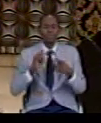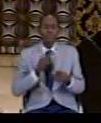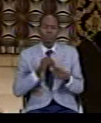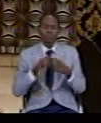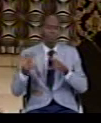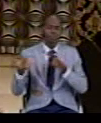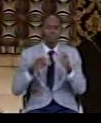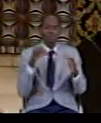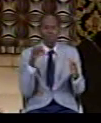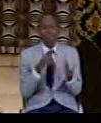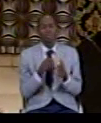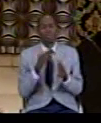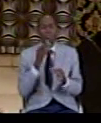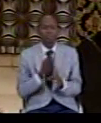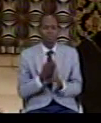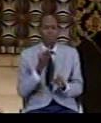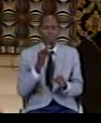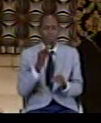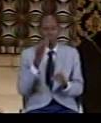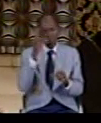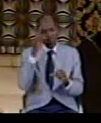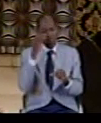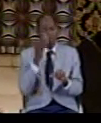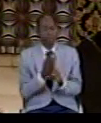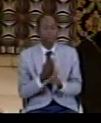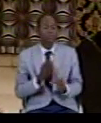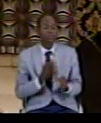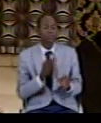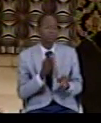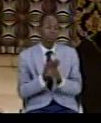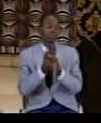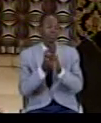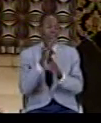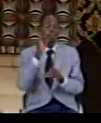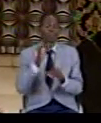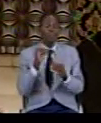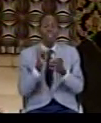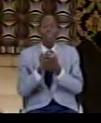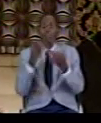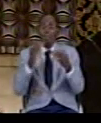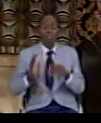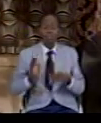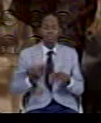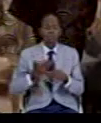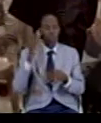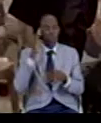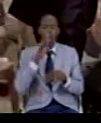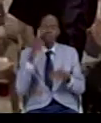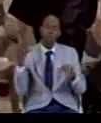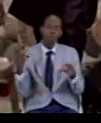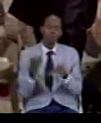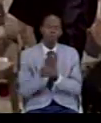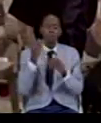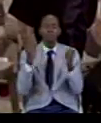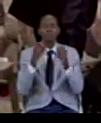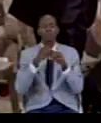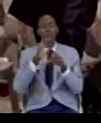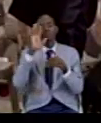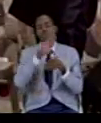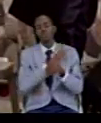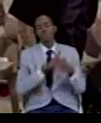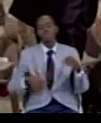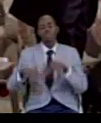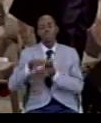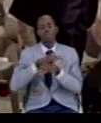faithfully, and to do it profitably, that many souls will be won into your kingdom in Jesus' name. Bless